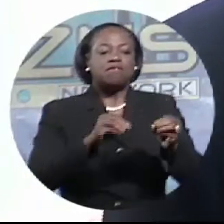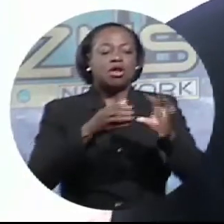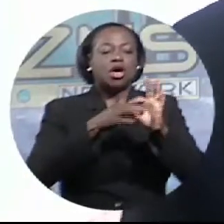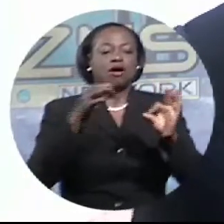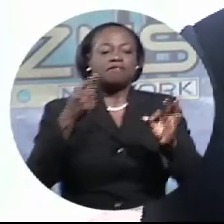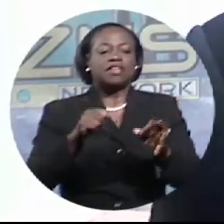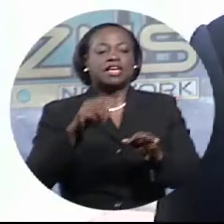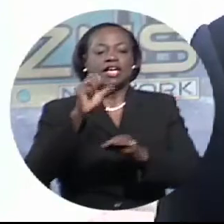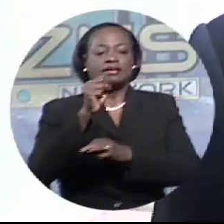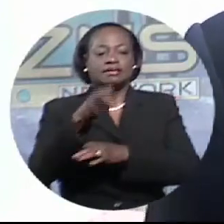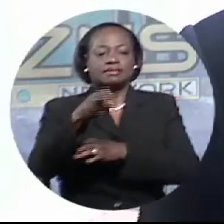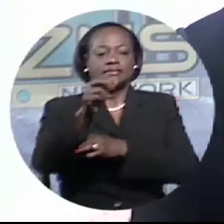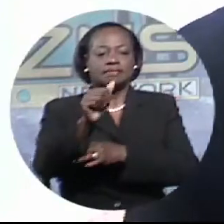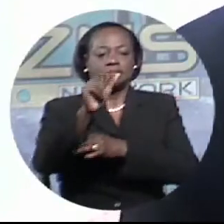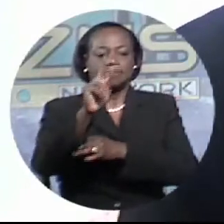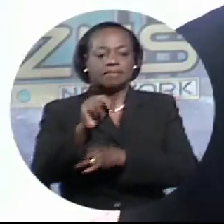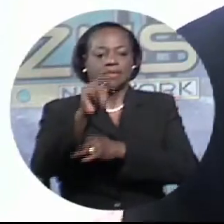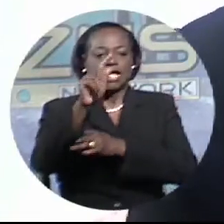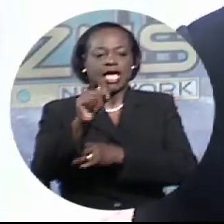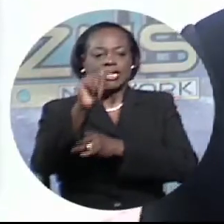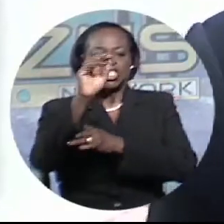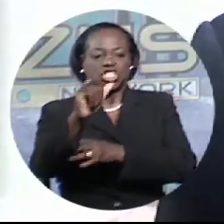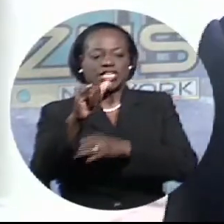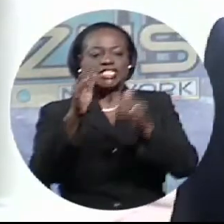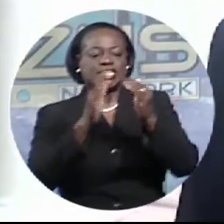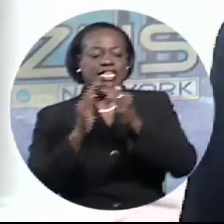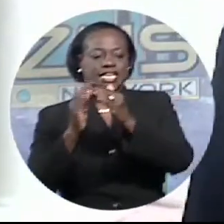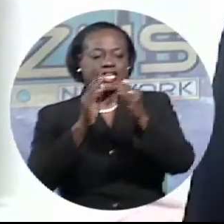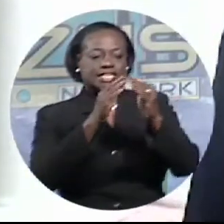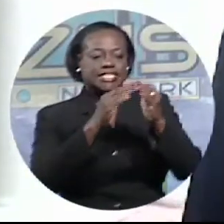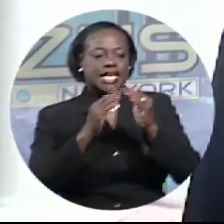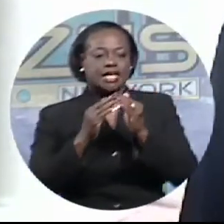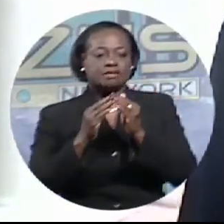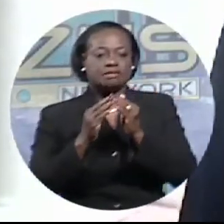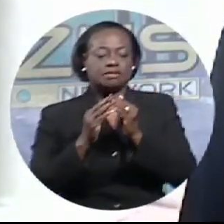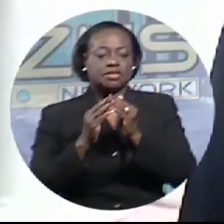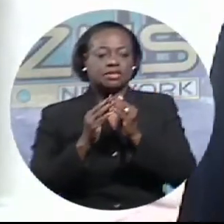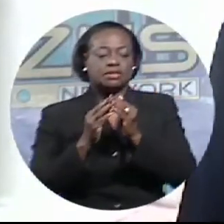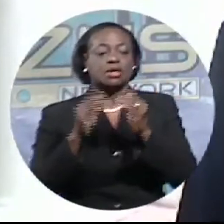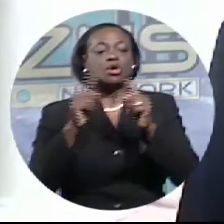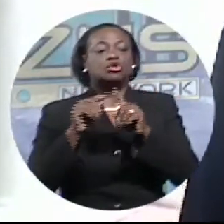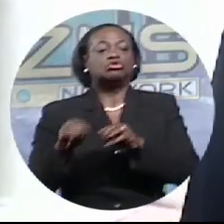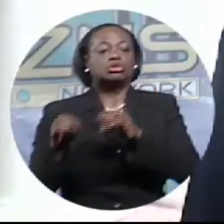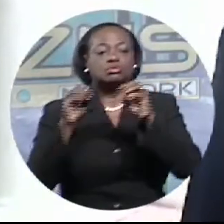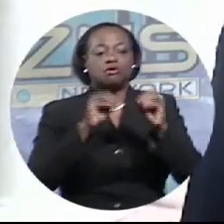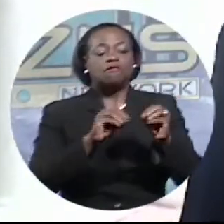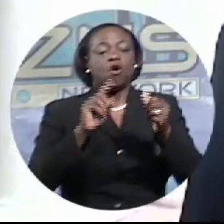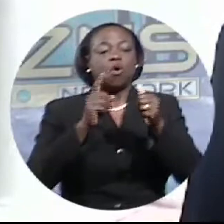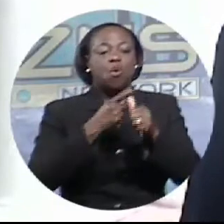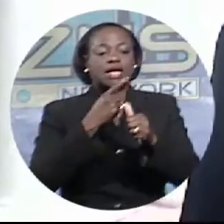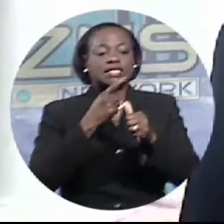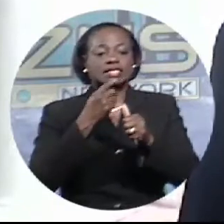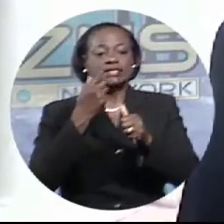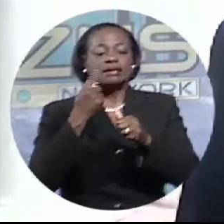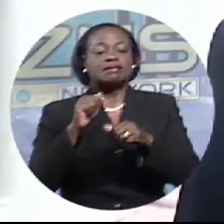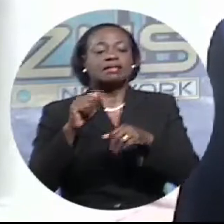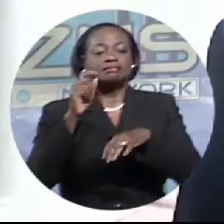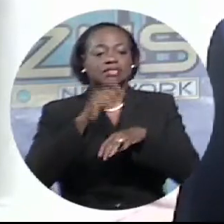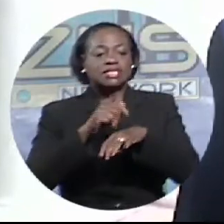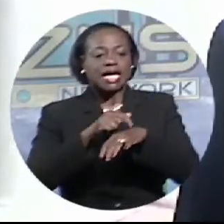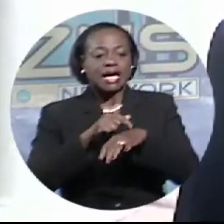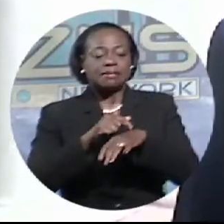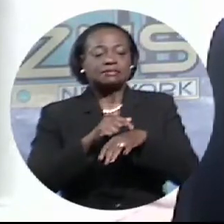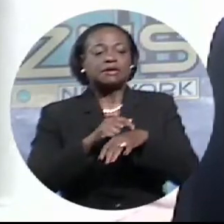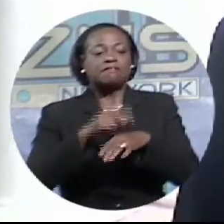find ourselves being challenged monetarily to move once the expiration has happened on